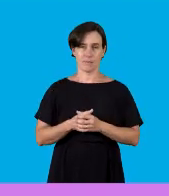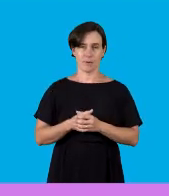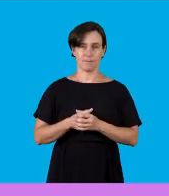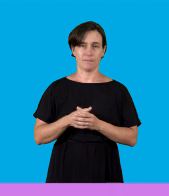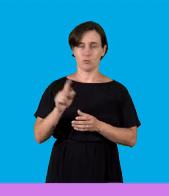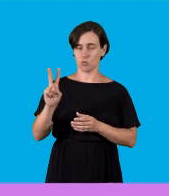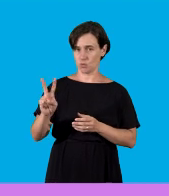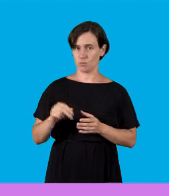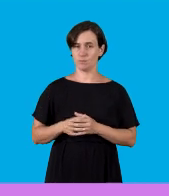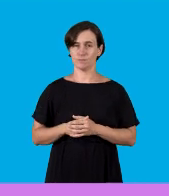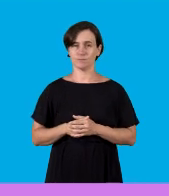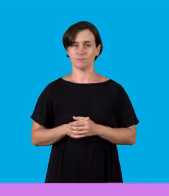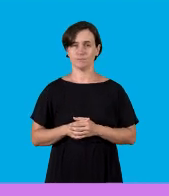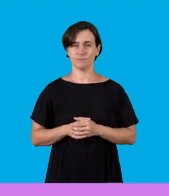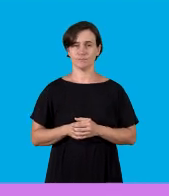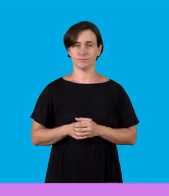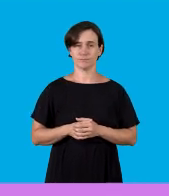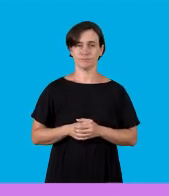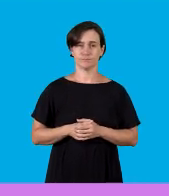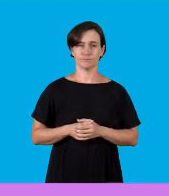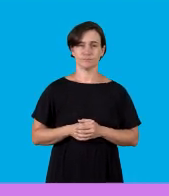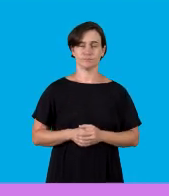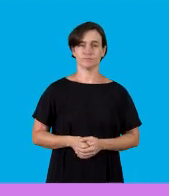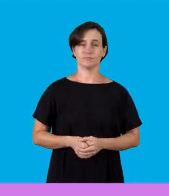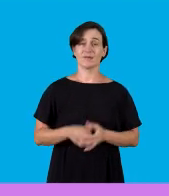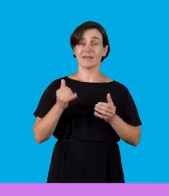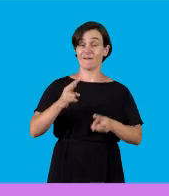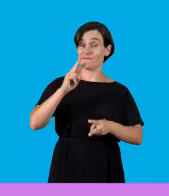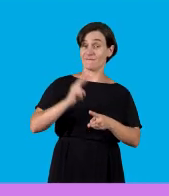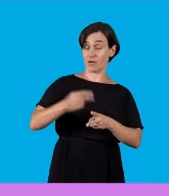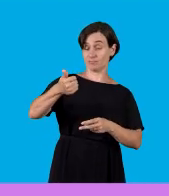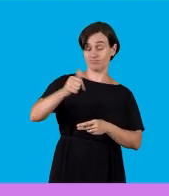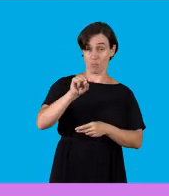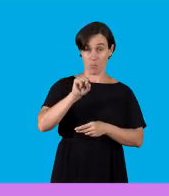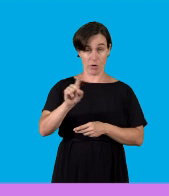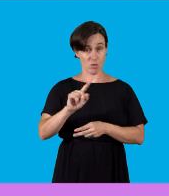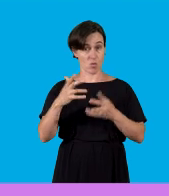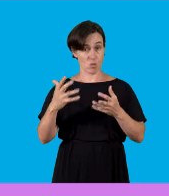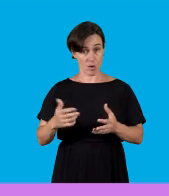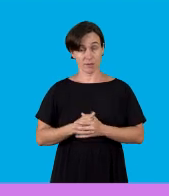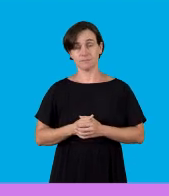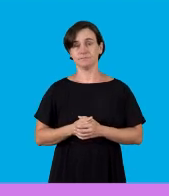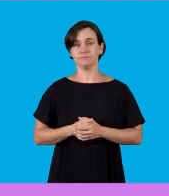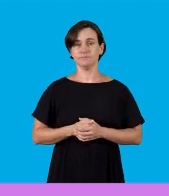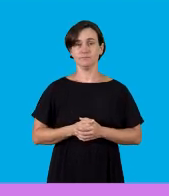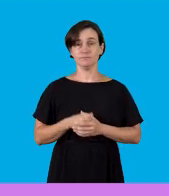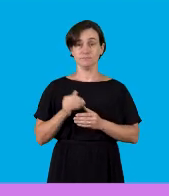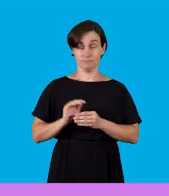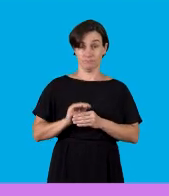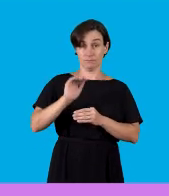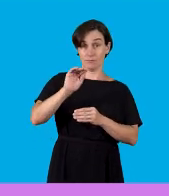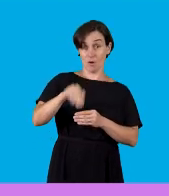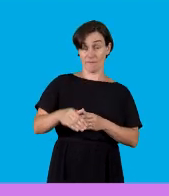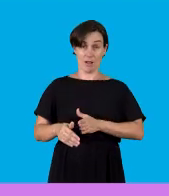bank 2. So now then the conclusion, the final one, can I write it here? Then it will say now after turning